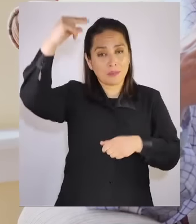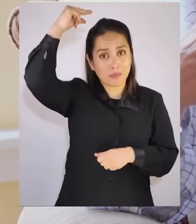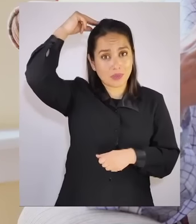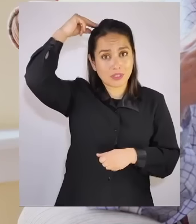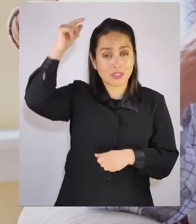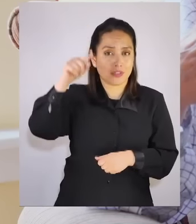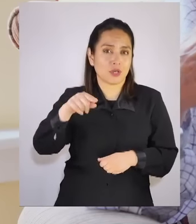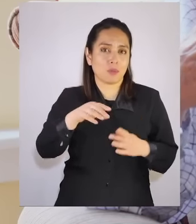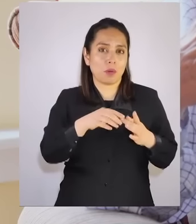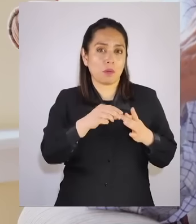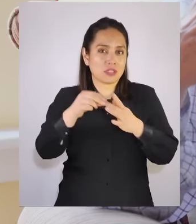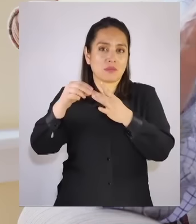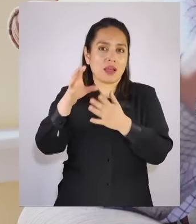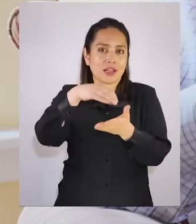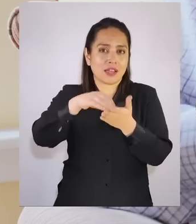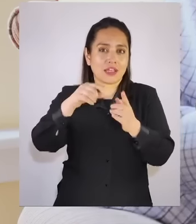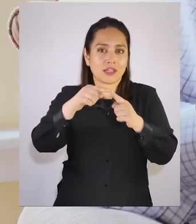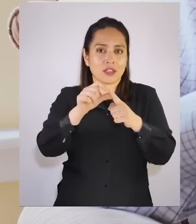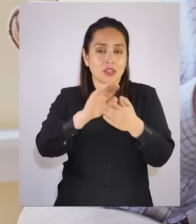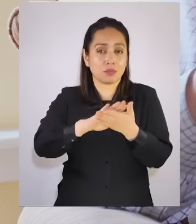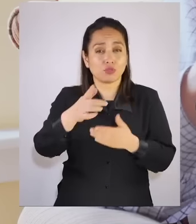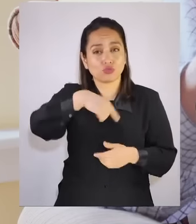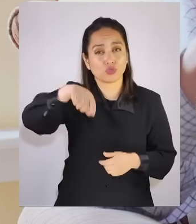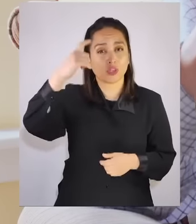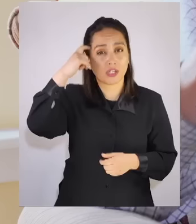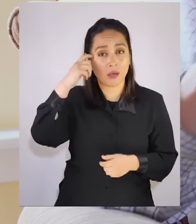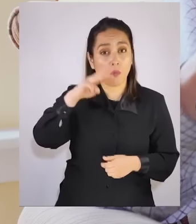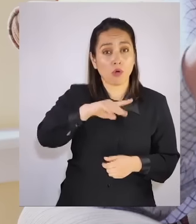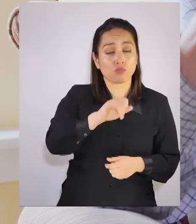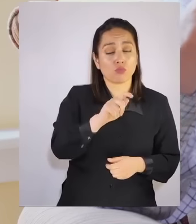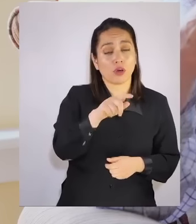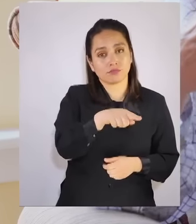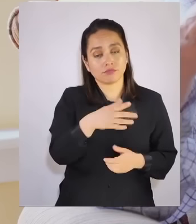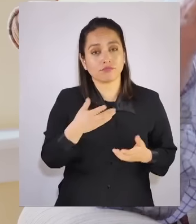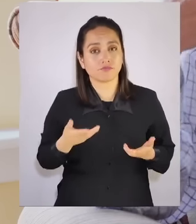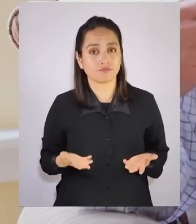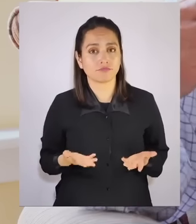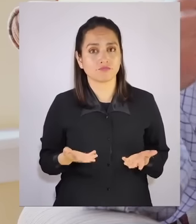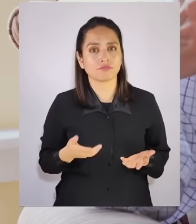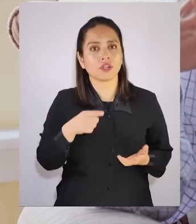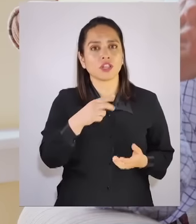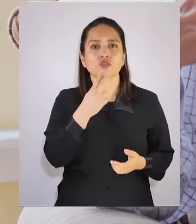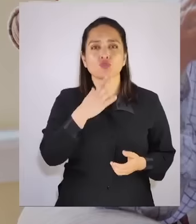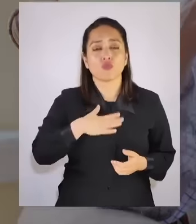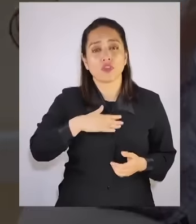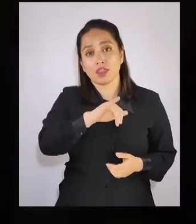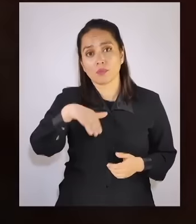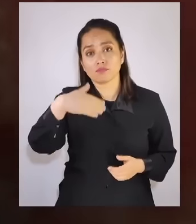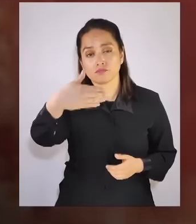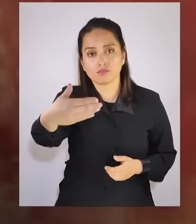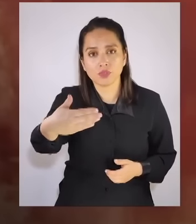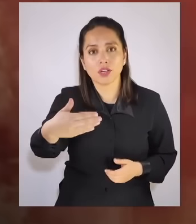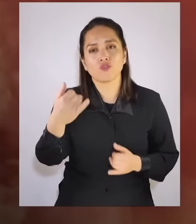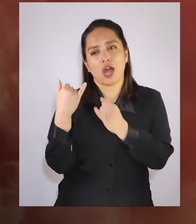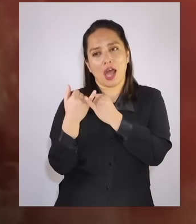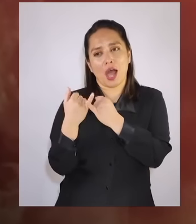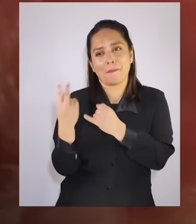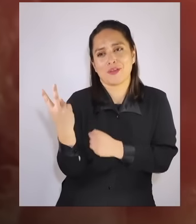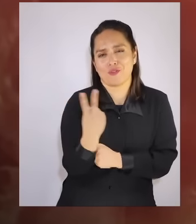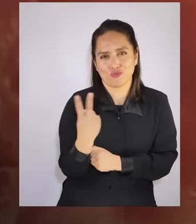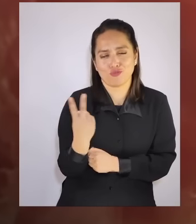Edinburgh. We believe that Mowat, whom we know from later life, was a great friend of Robert